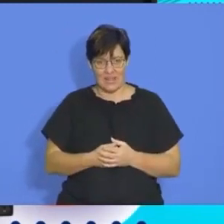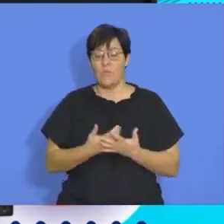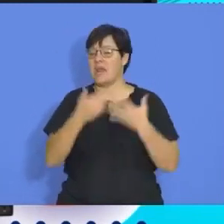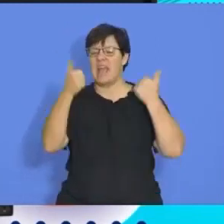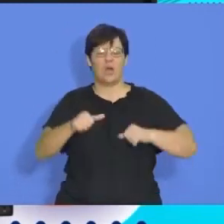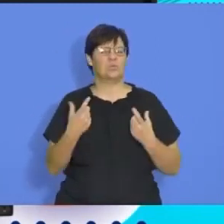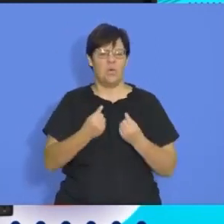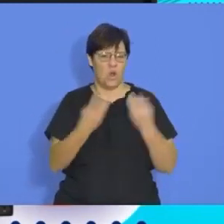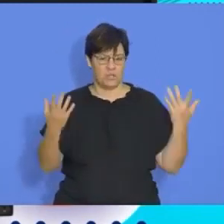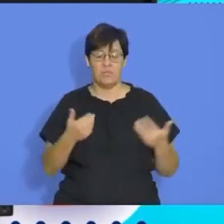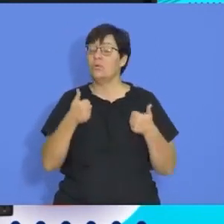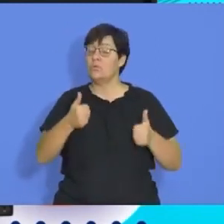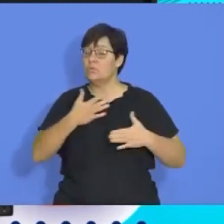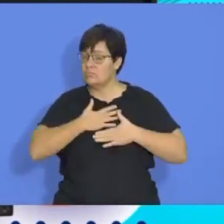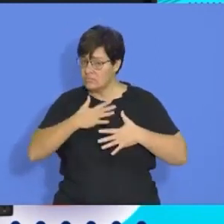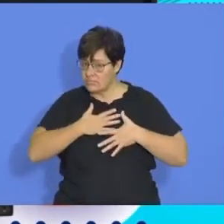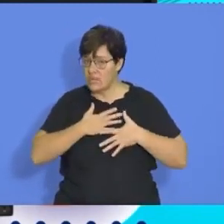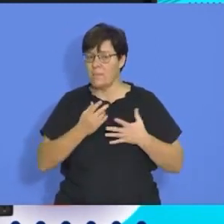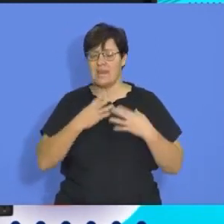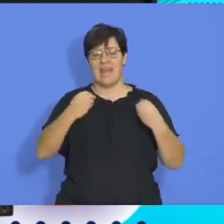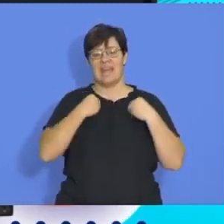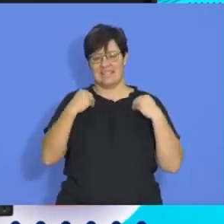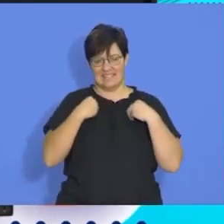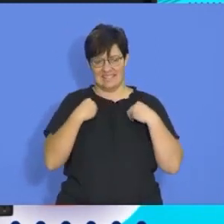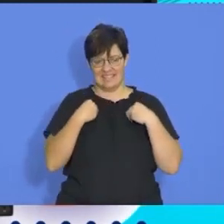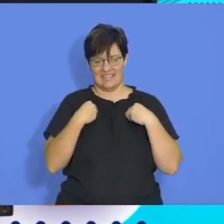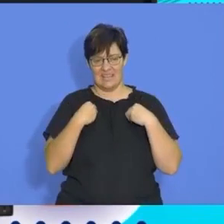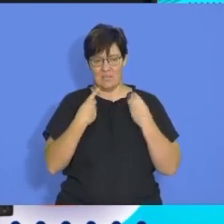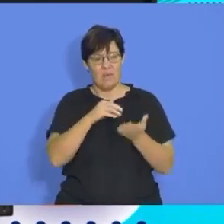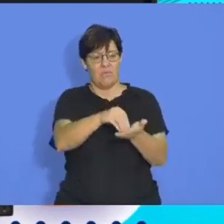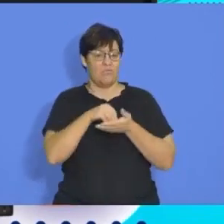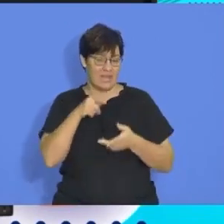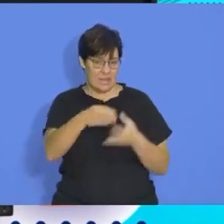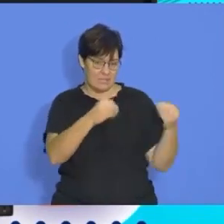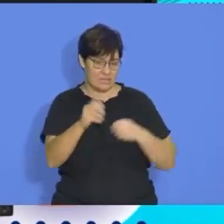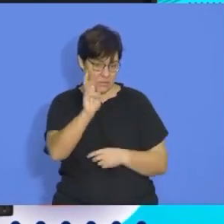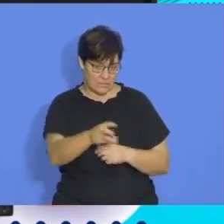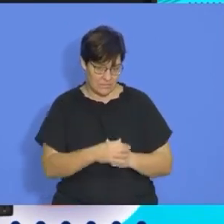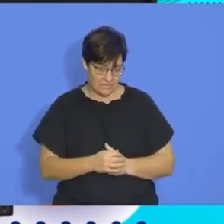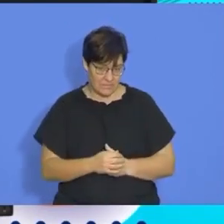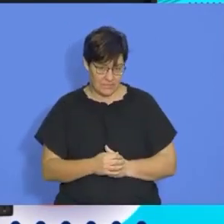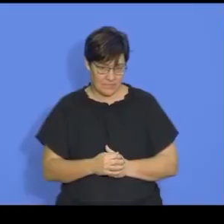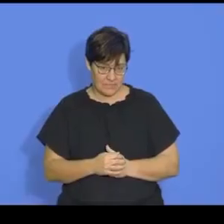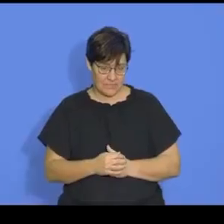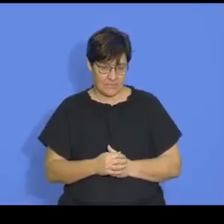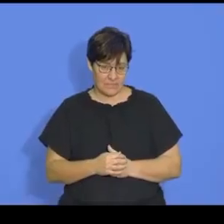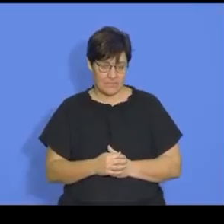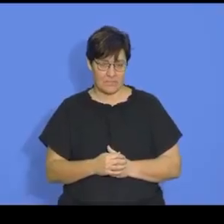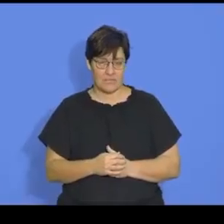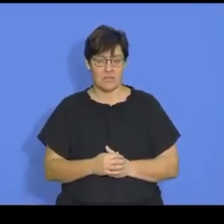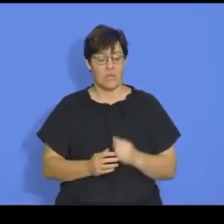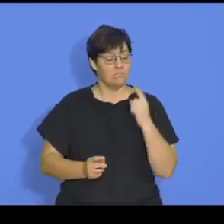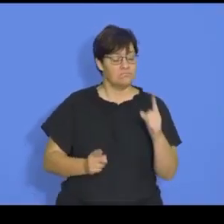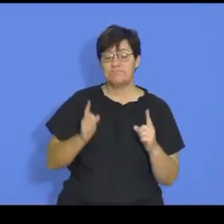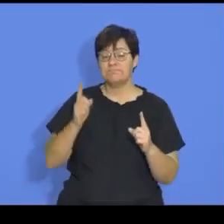much in accounting, but goodwill is a type of asset that is brought into the business. Then